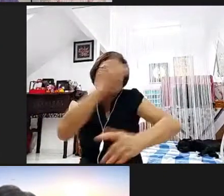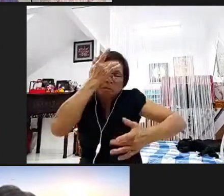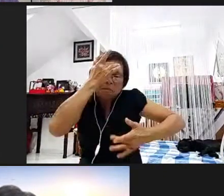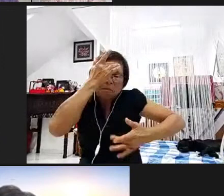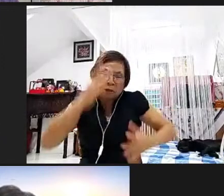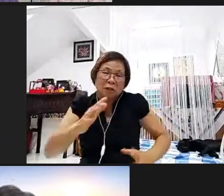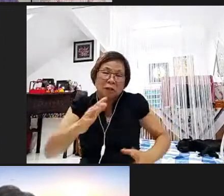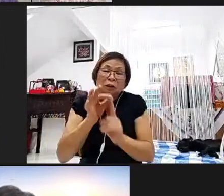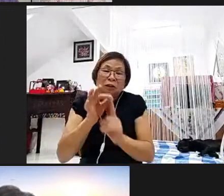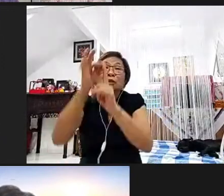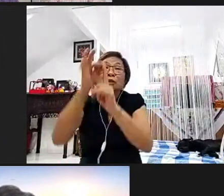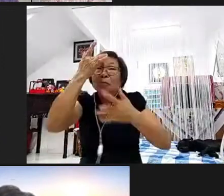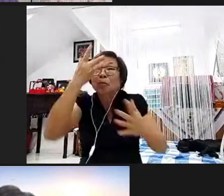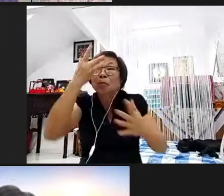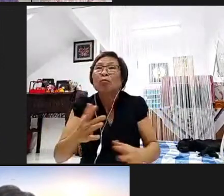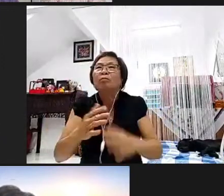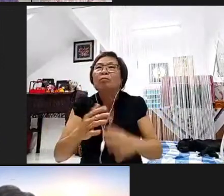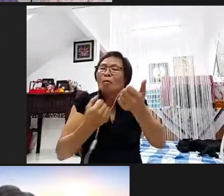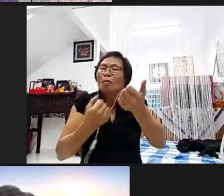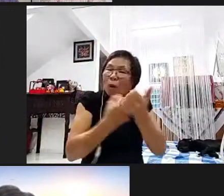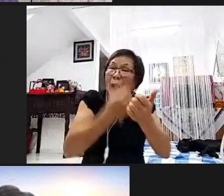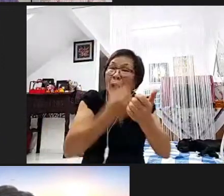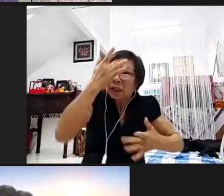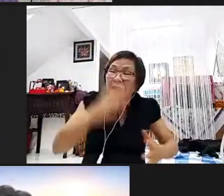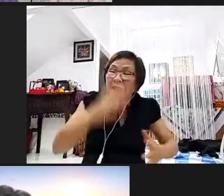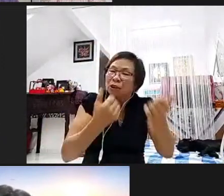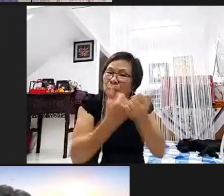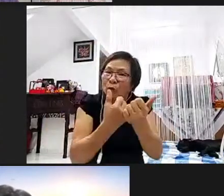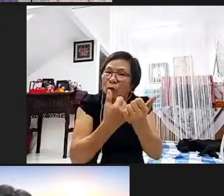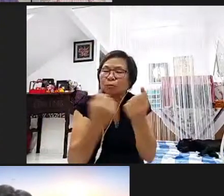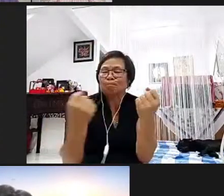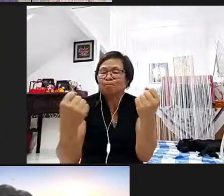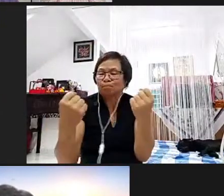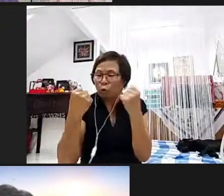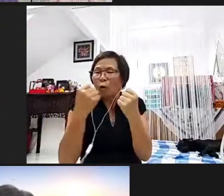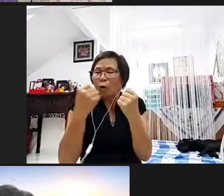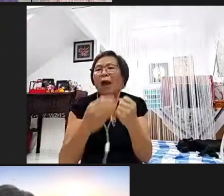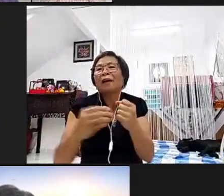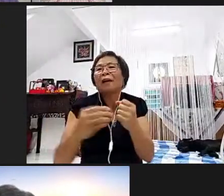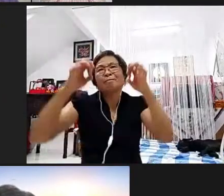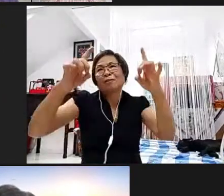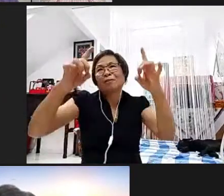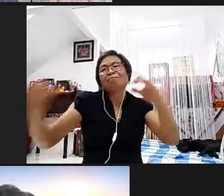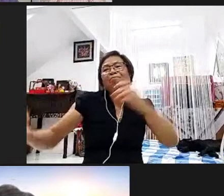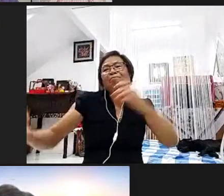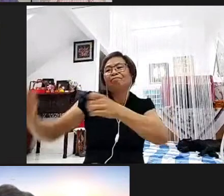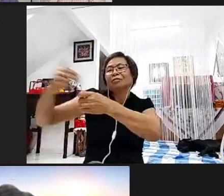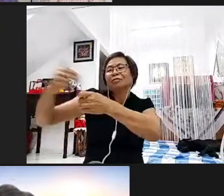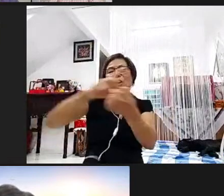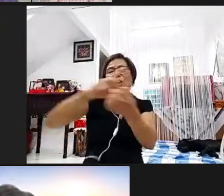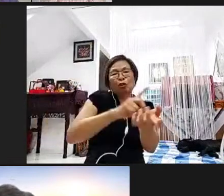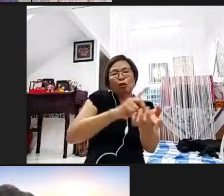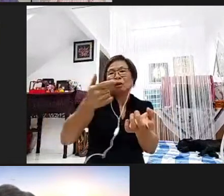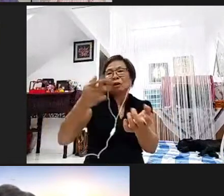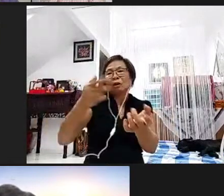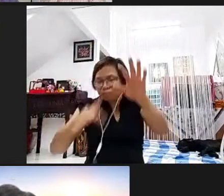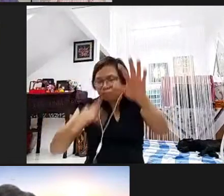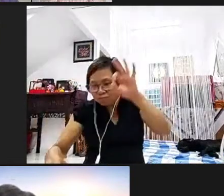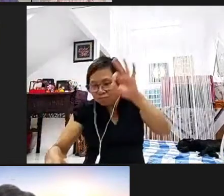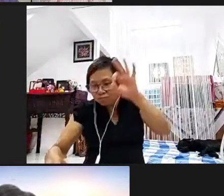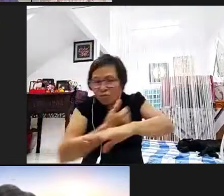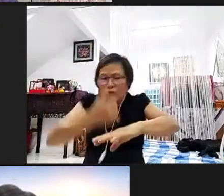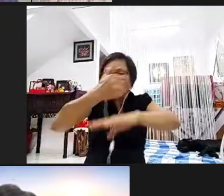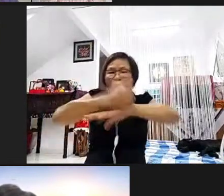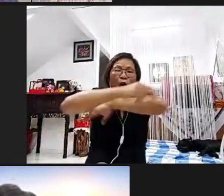in patient advocacy, empowerment, and education. And Dr. Gan actually founded the Negeri